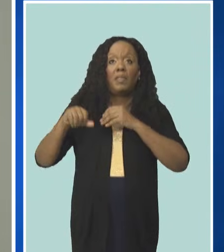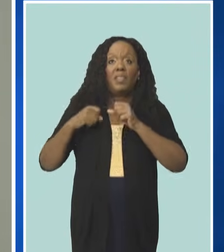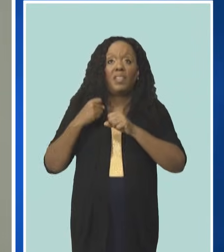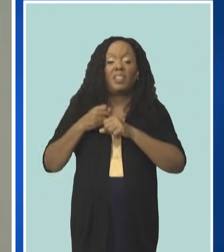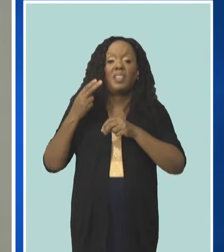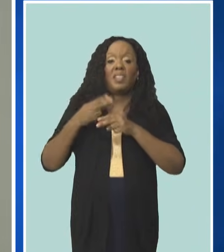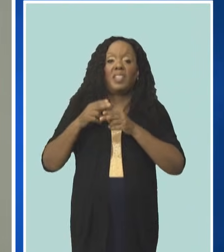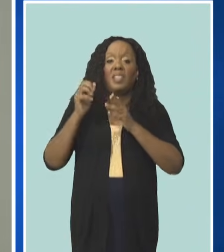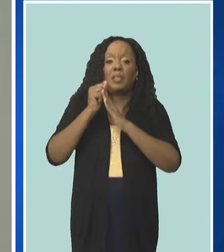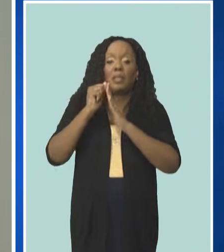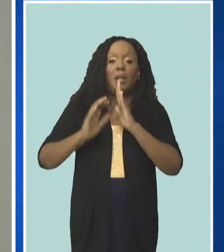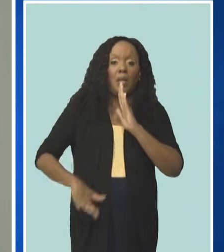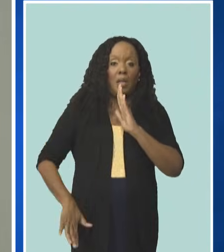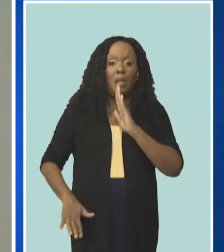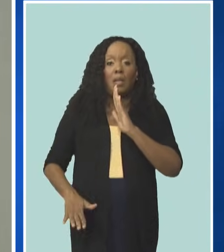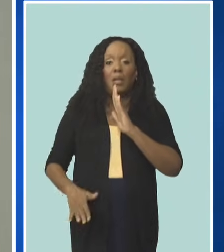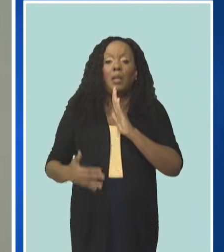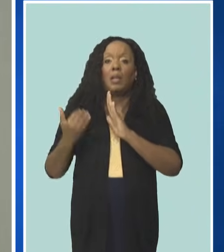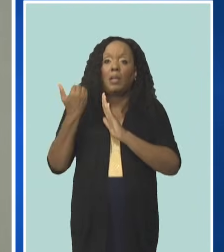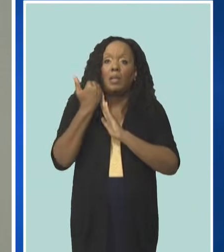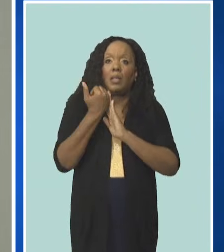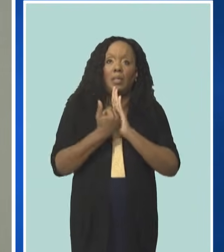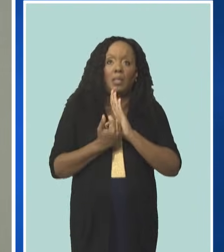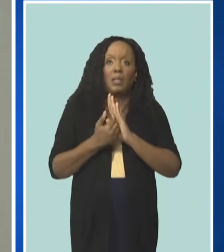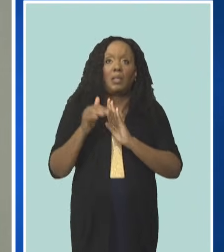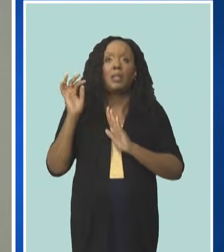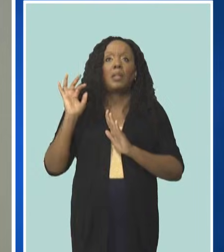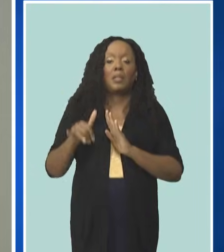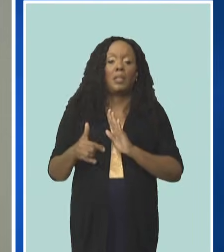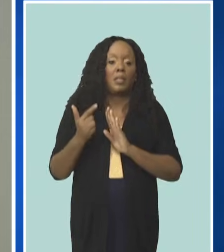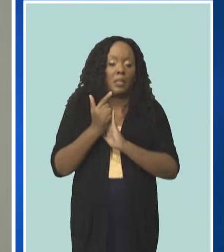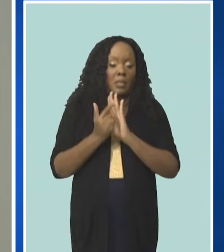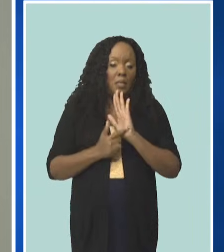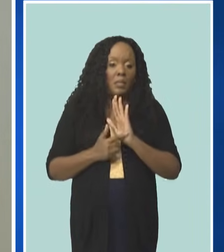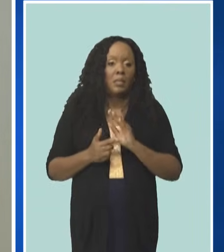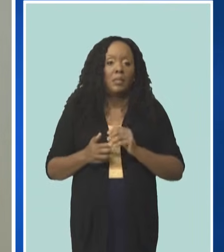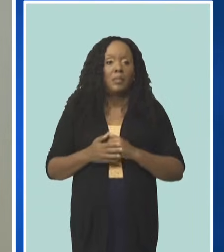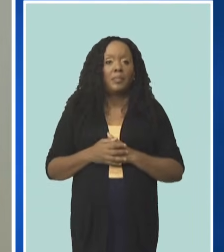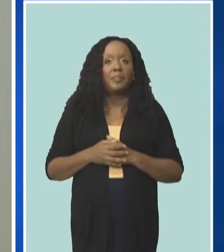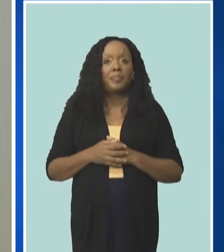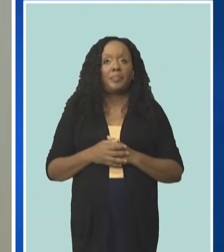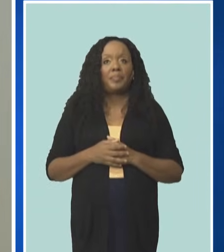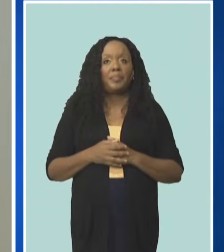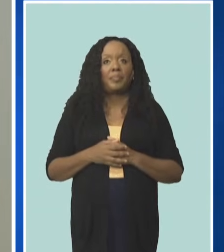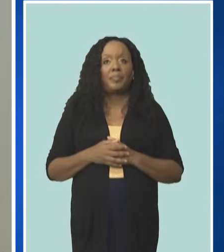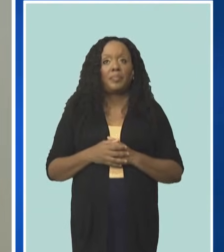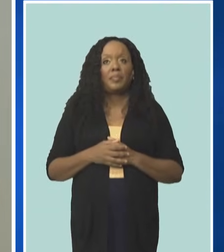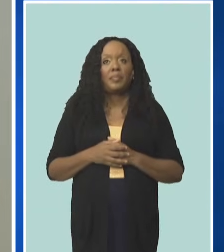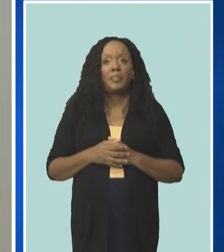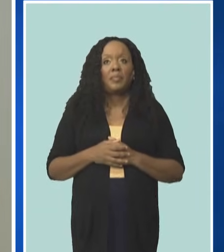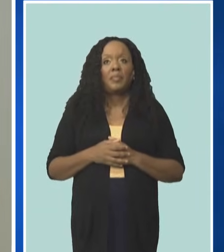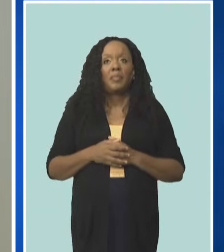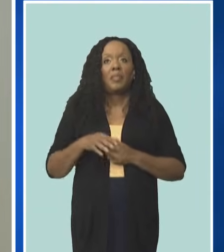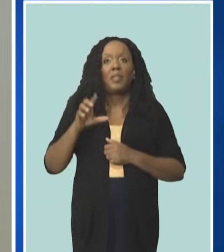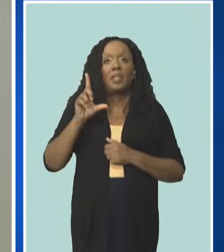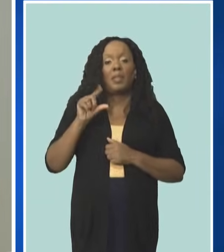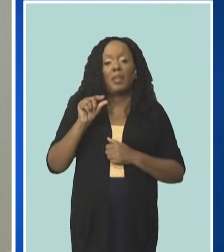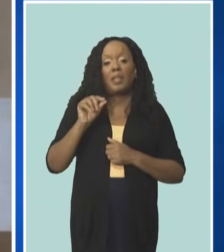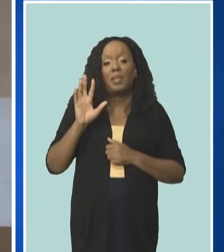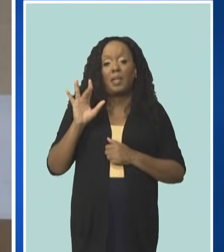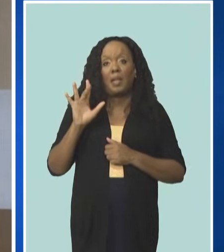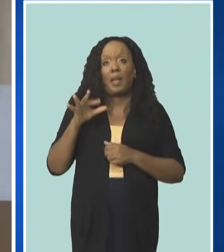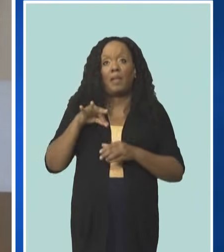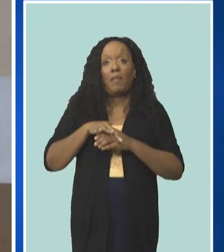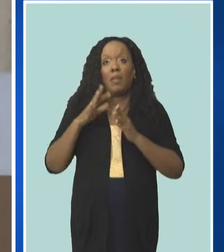off the register as is required by statute. The voters list as at January 2025